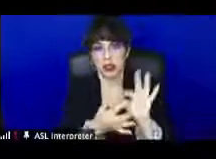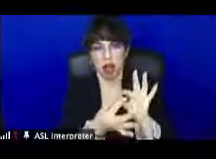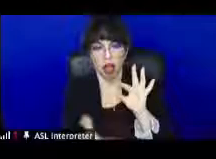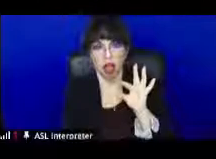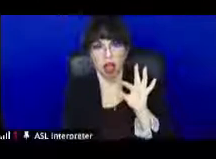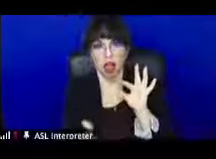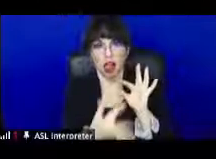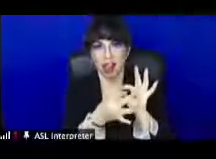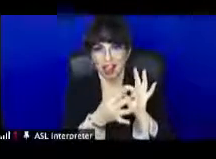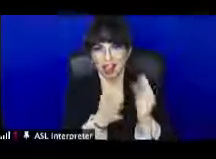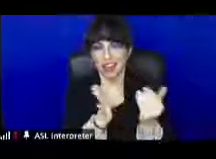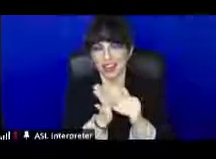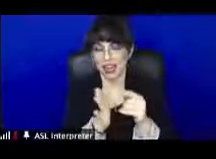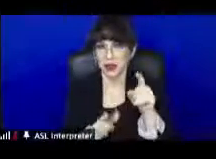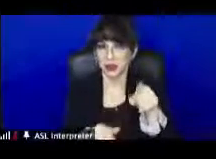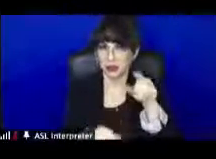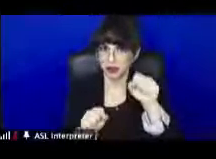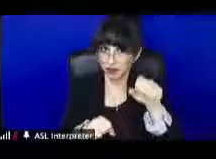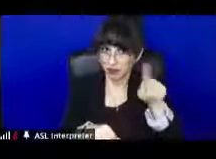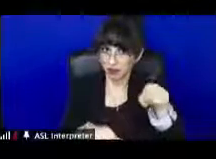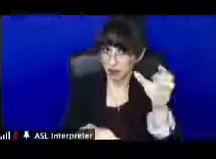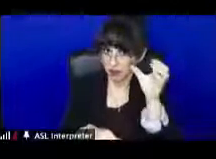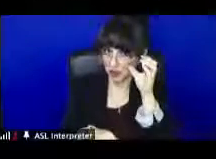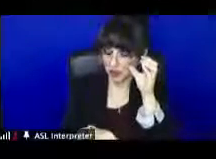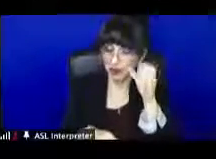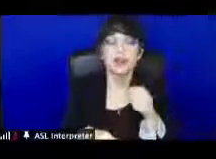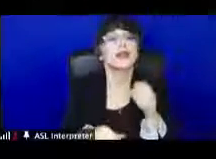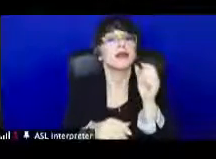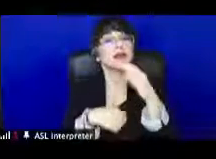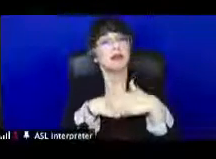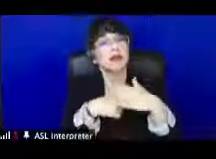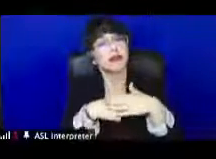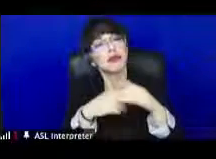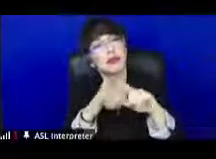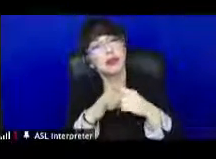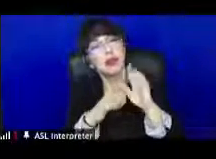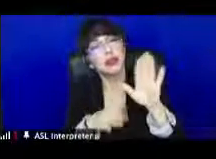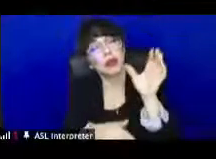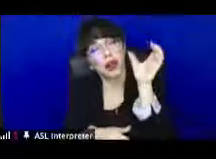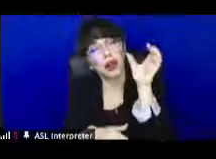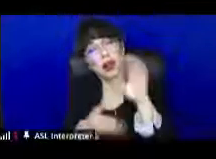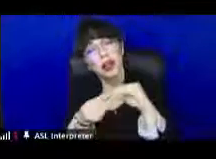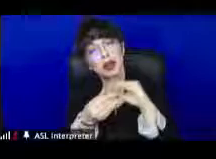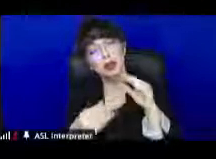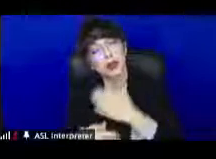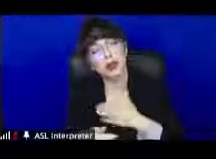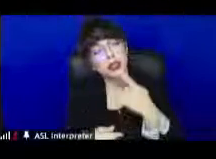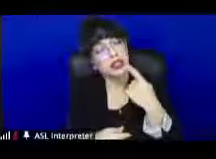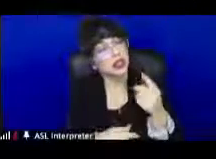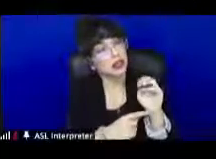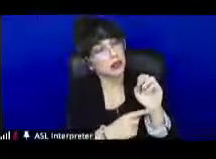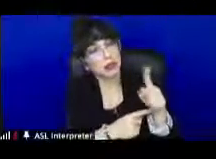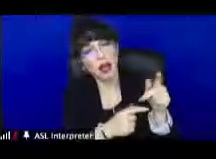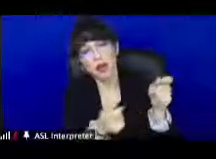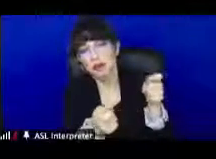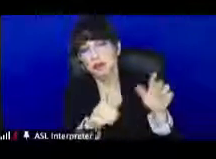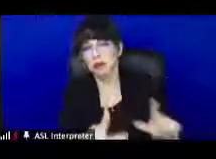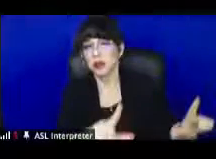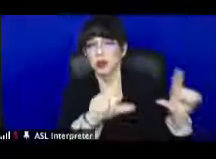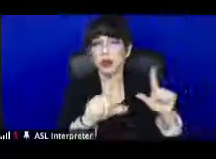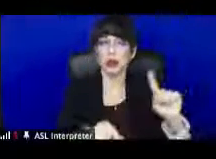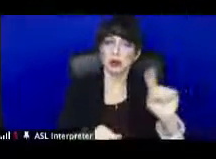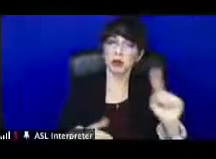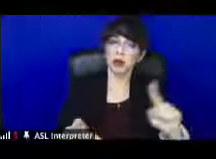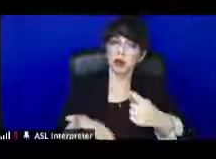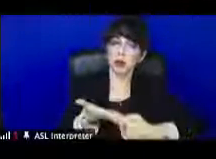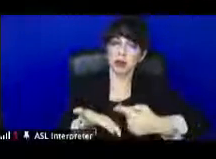beginning of your input, please remind the mapper of what area you would like to see on the screen. And at this time, we